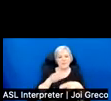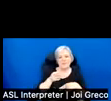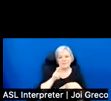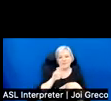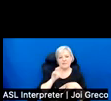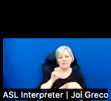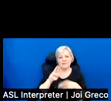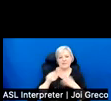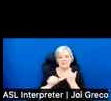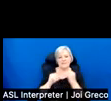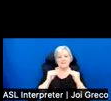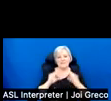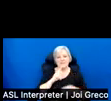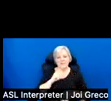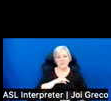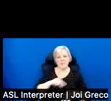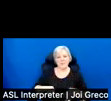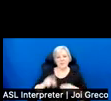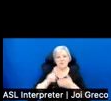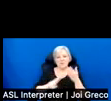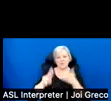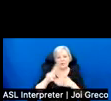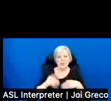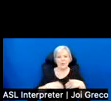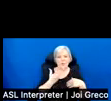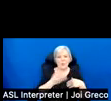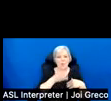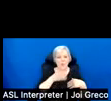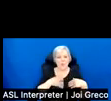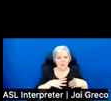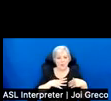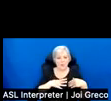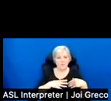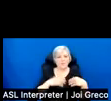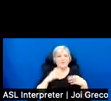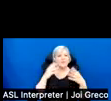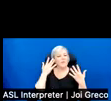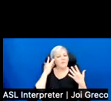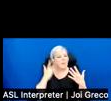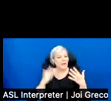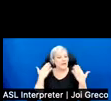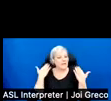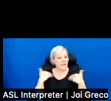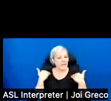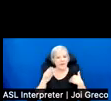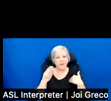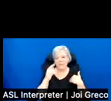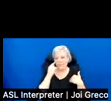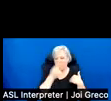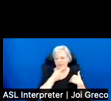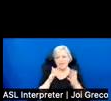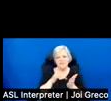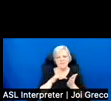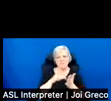associate professor at Queen's University, and I'm a white cis woman with shoulder-length blonde hair and blue eyes. I'm in my mid-40s, and I'm